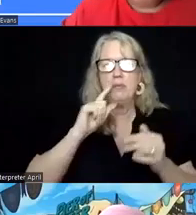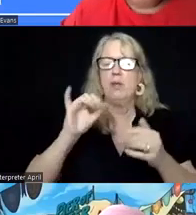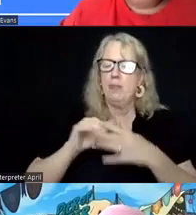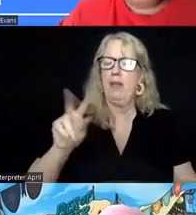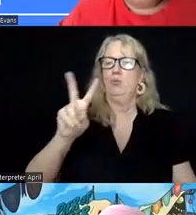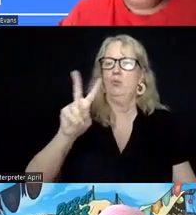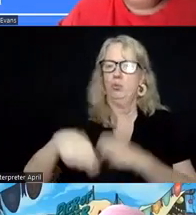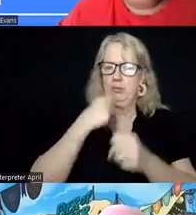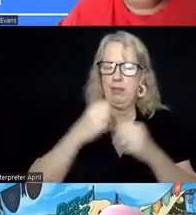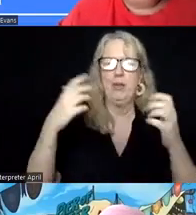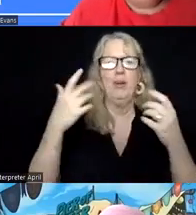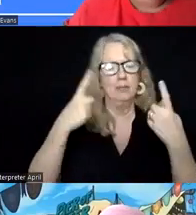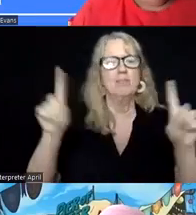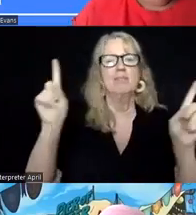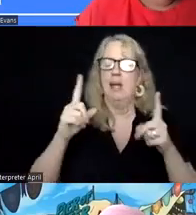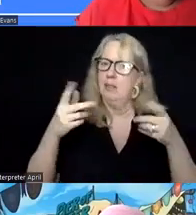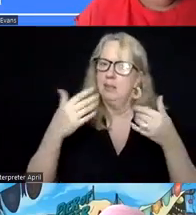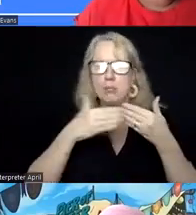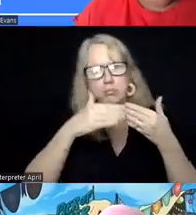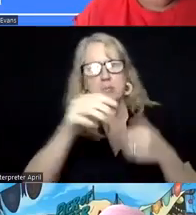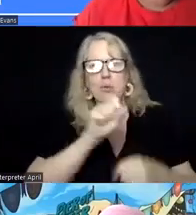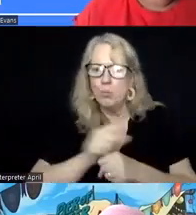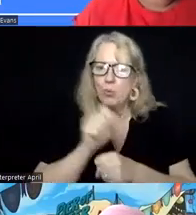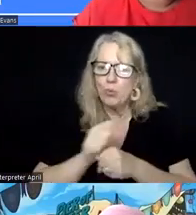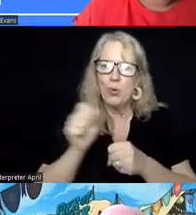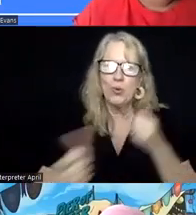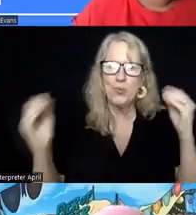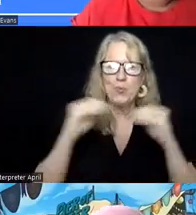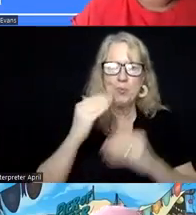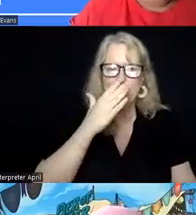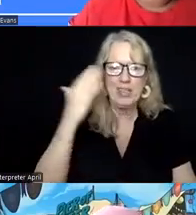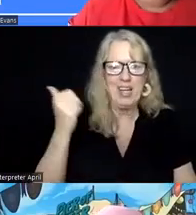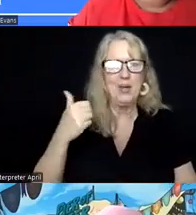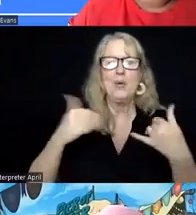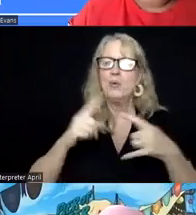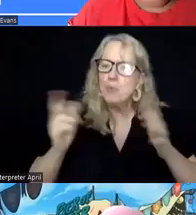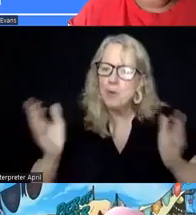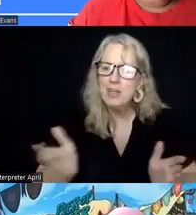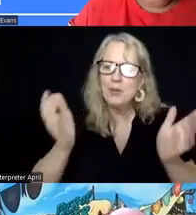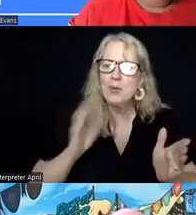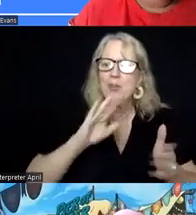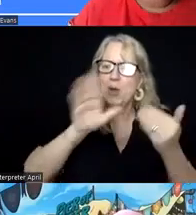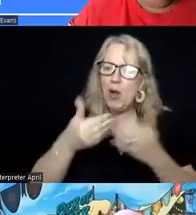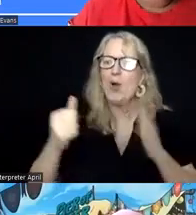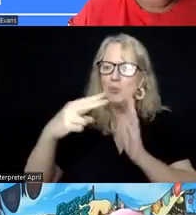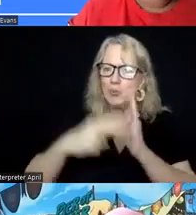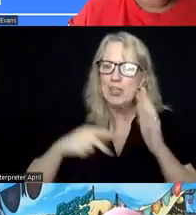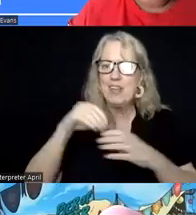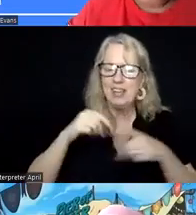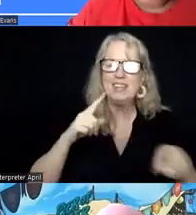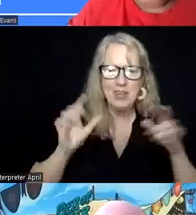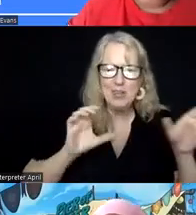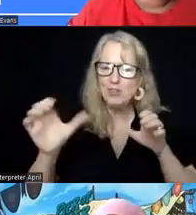success, and of course, the work that we still have left to do. So this is, I highly encourage everyone to read that article. It is in the chat.